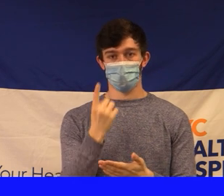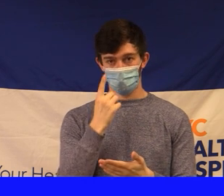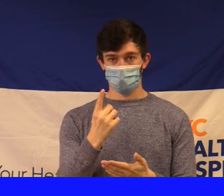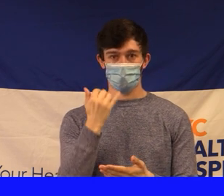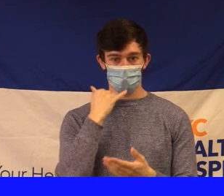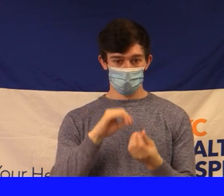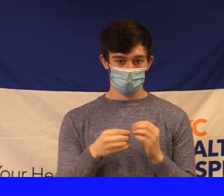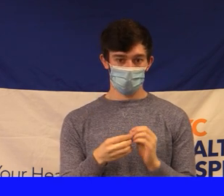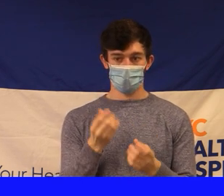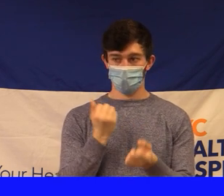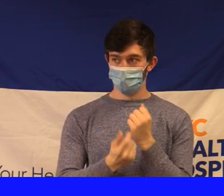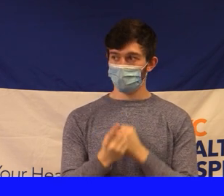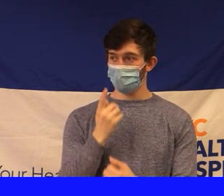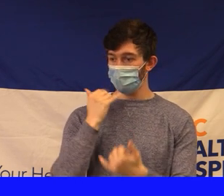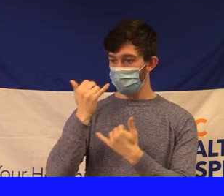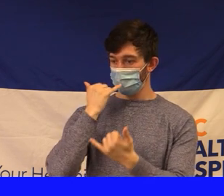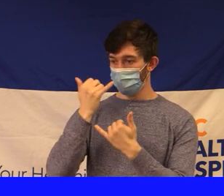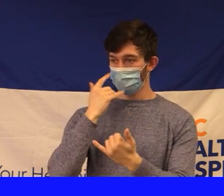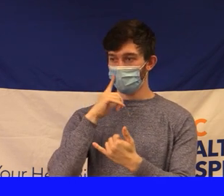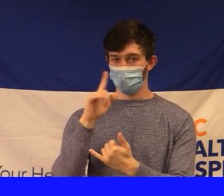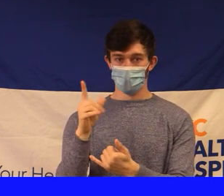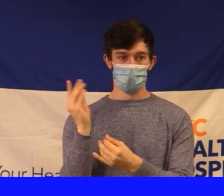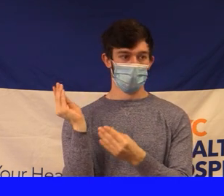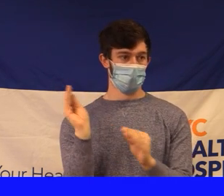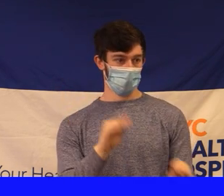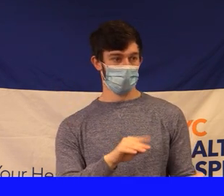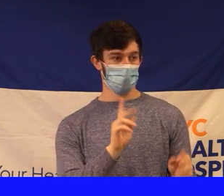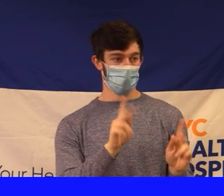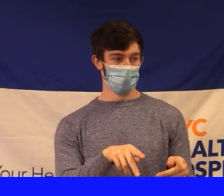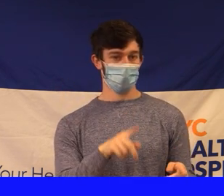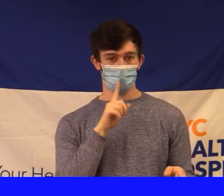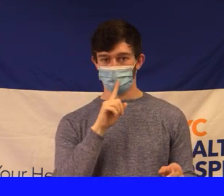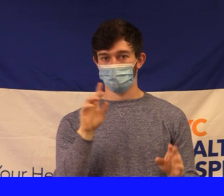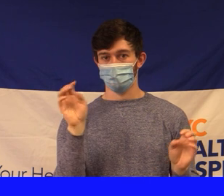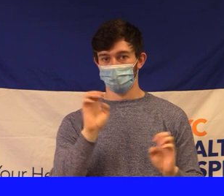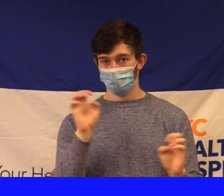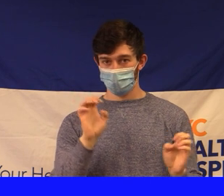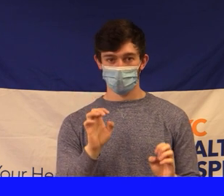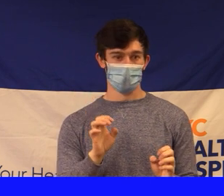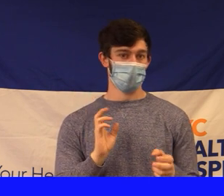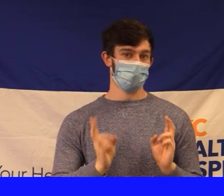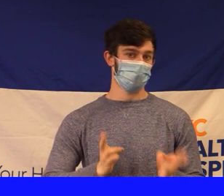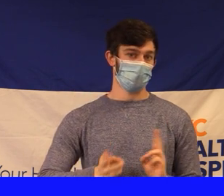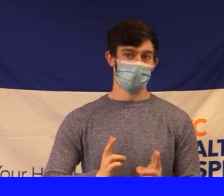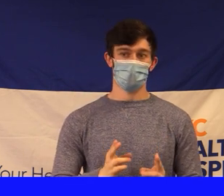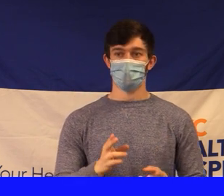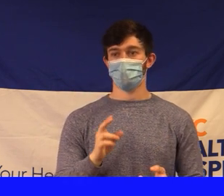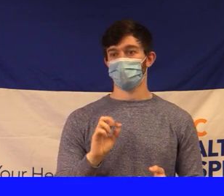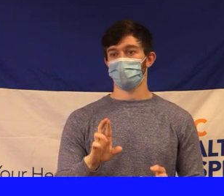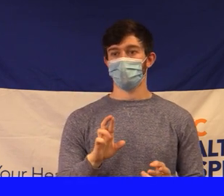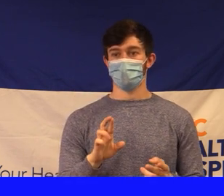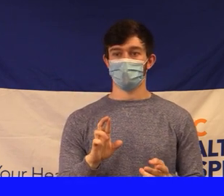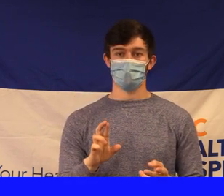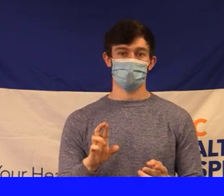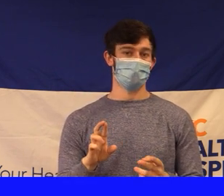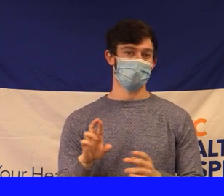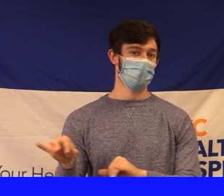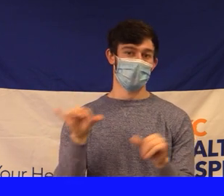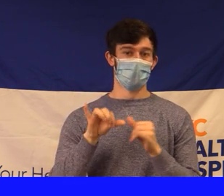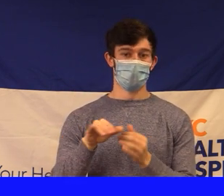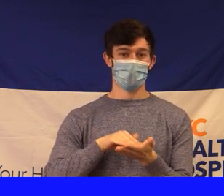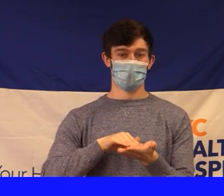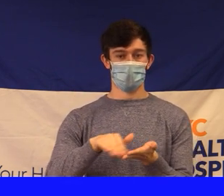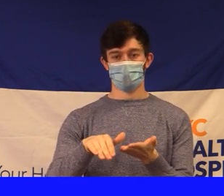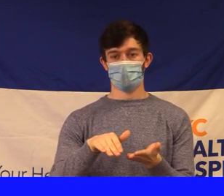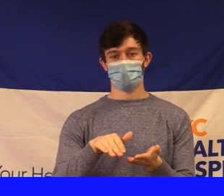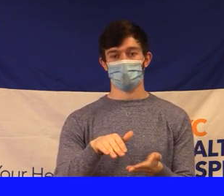number that everybody calls to move somebody for both an emergency trip, an urgent trip, or just a standard